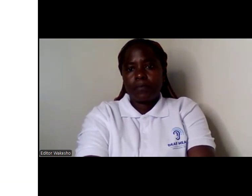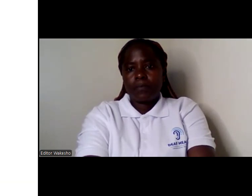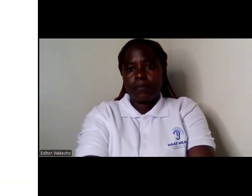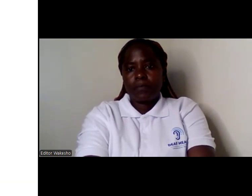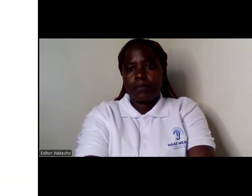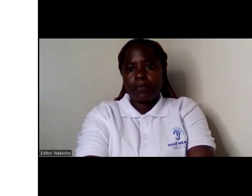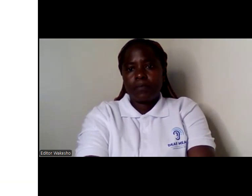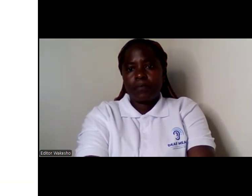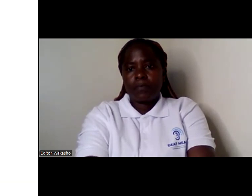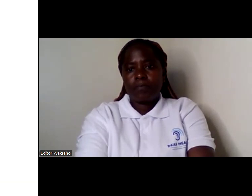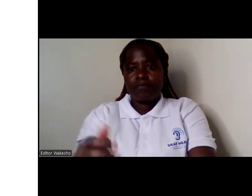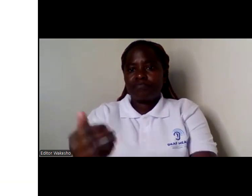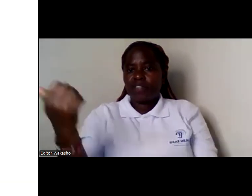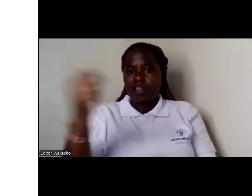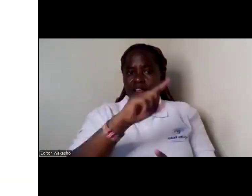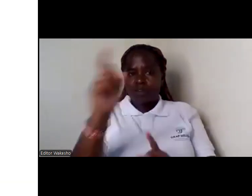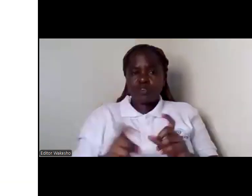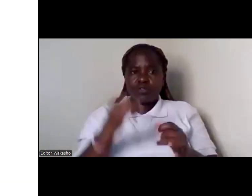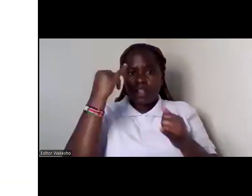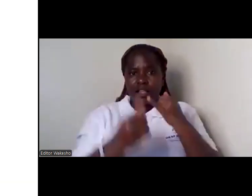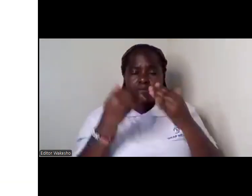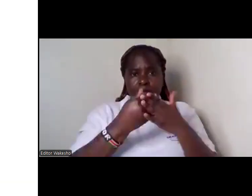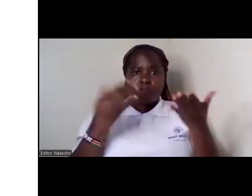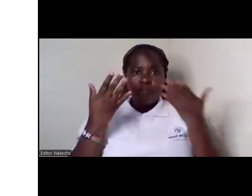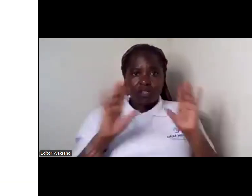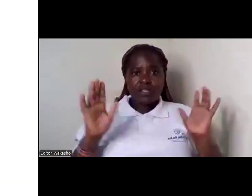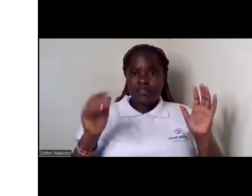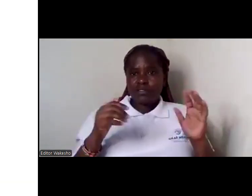Any other last questions before we close?